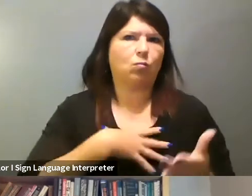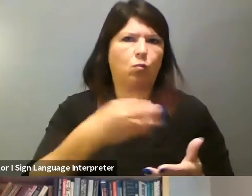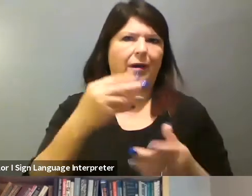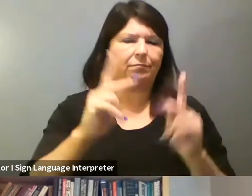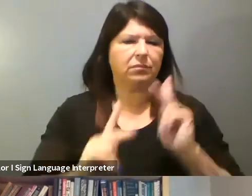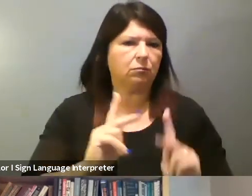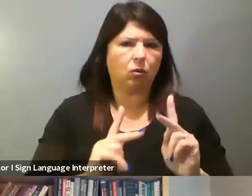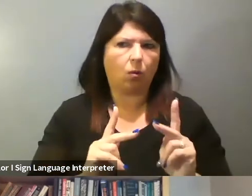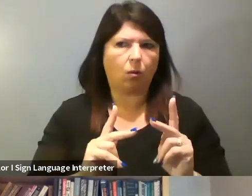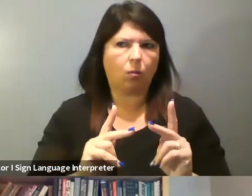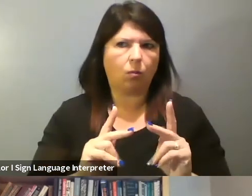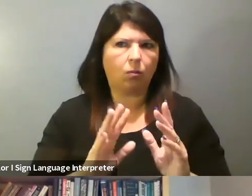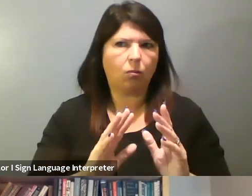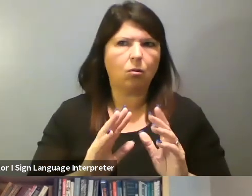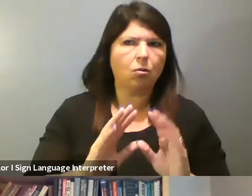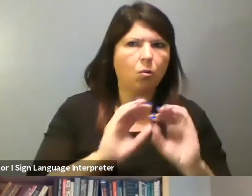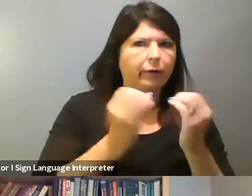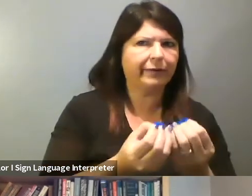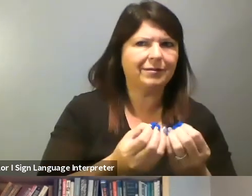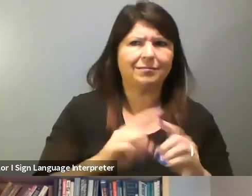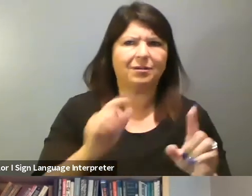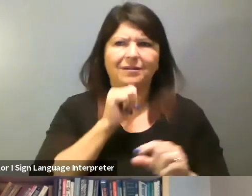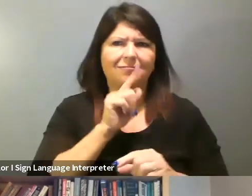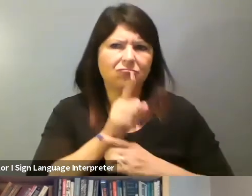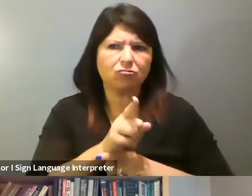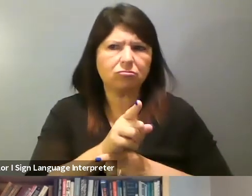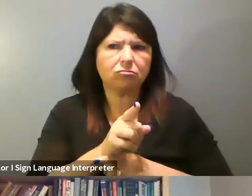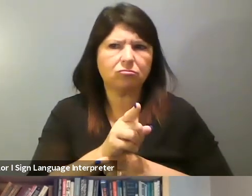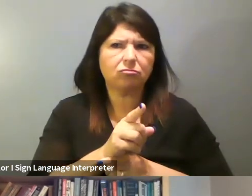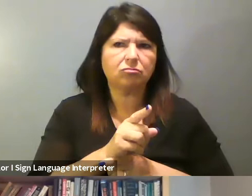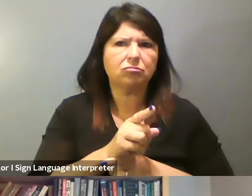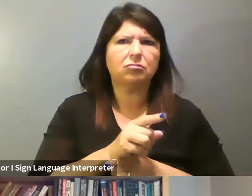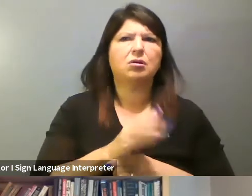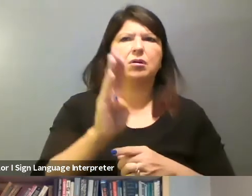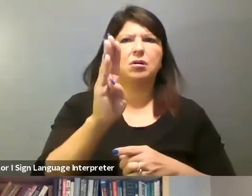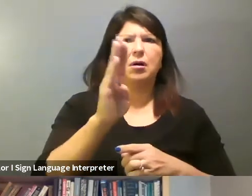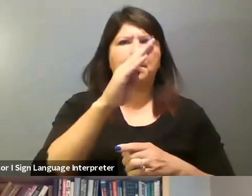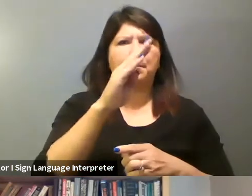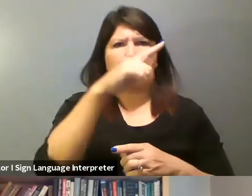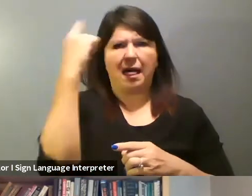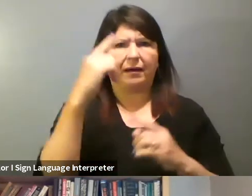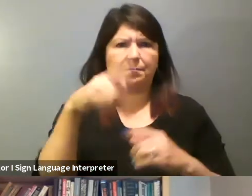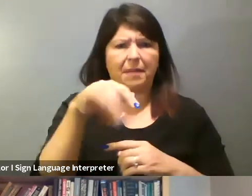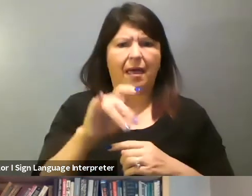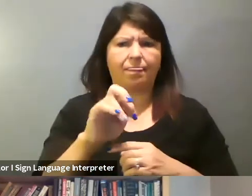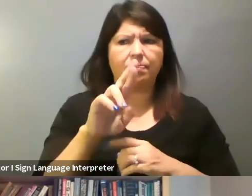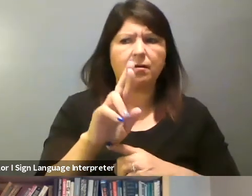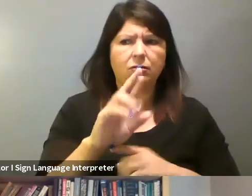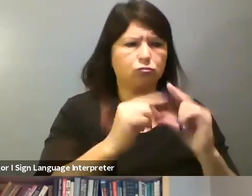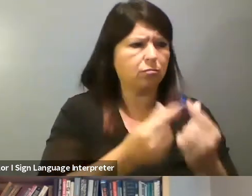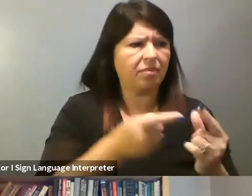in fact, the Black Panther Party worked with all kinds of people very broadly. We were coalition builders.